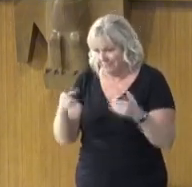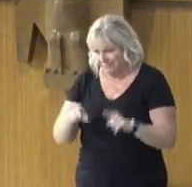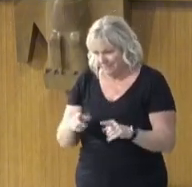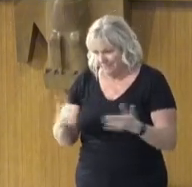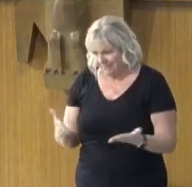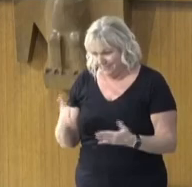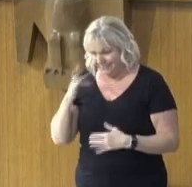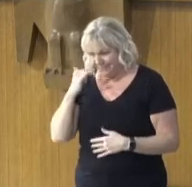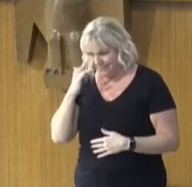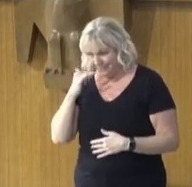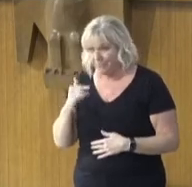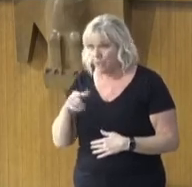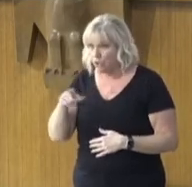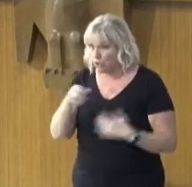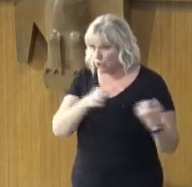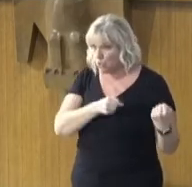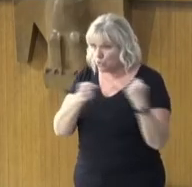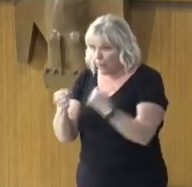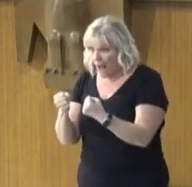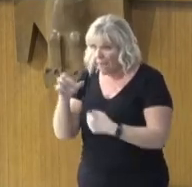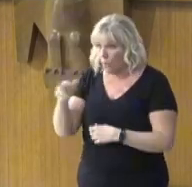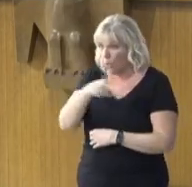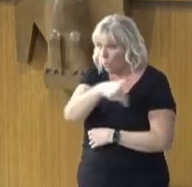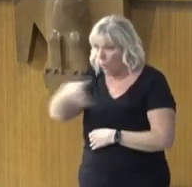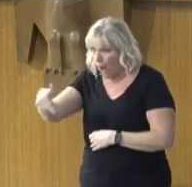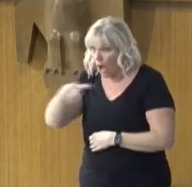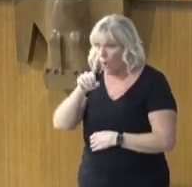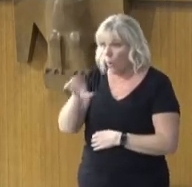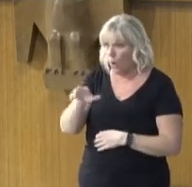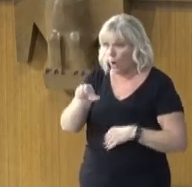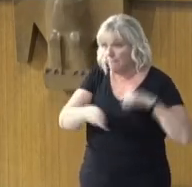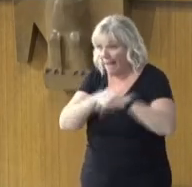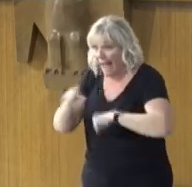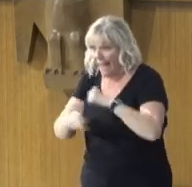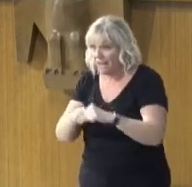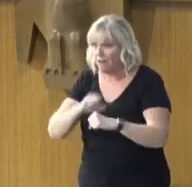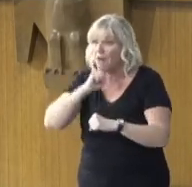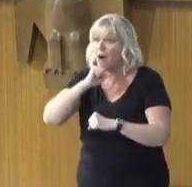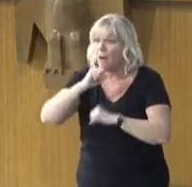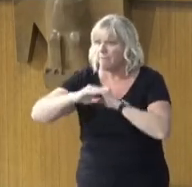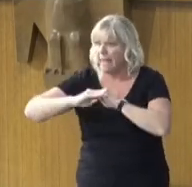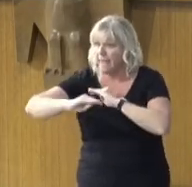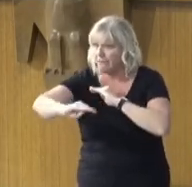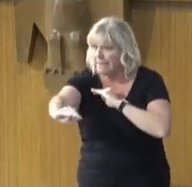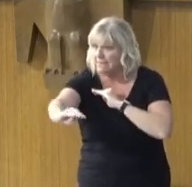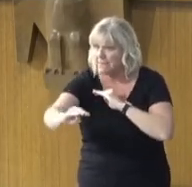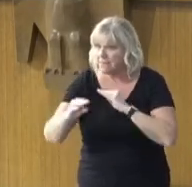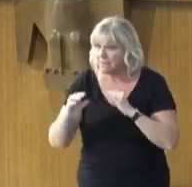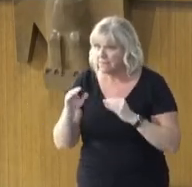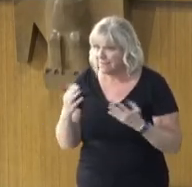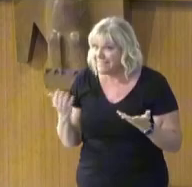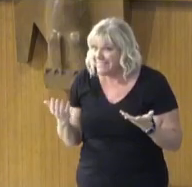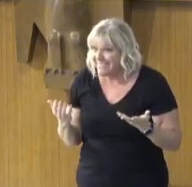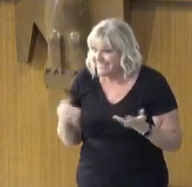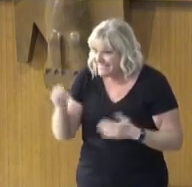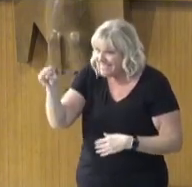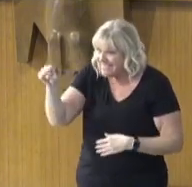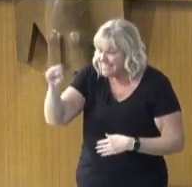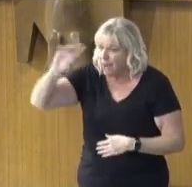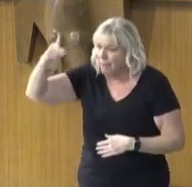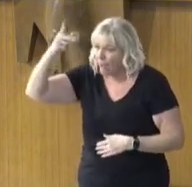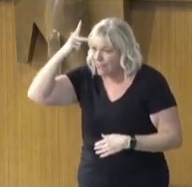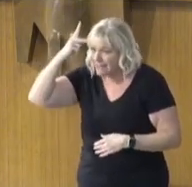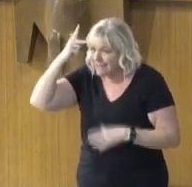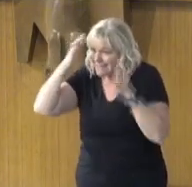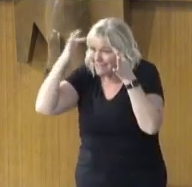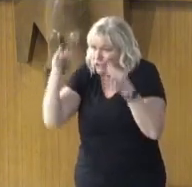Raise your hand if you drove or walked or biked on a paved road in the last 24 hours. Yes. Politics